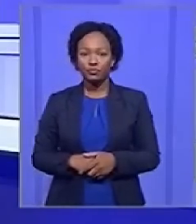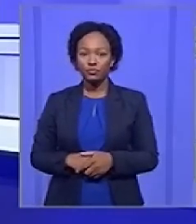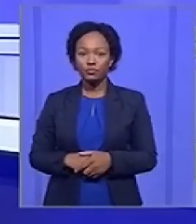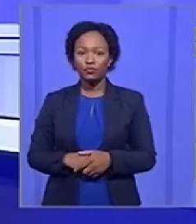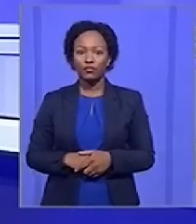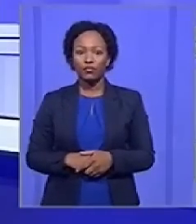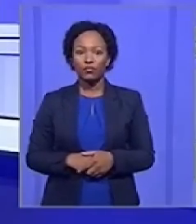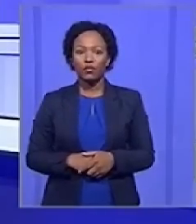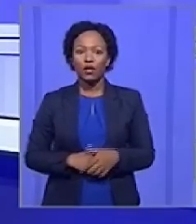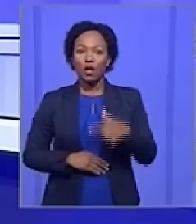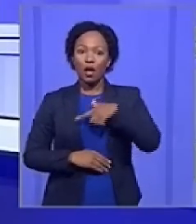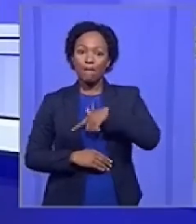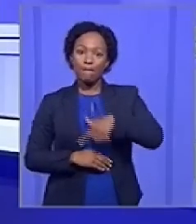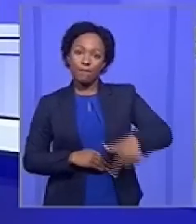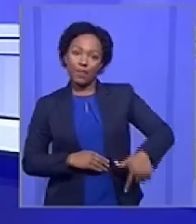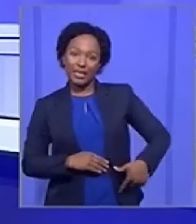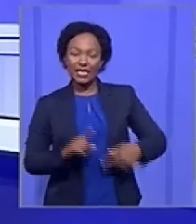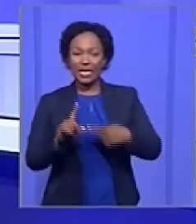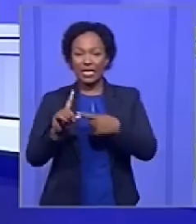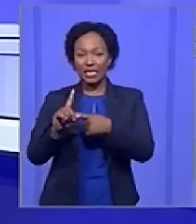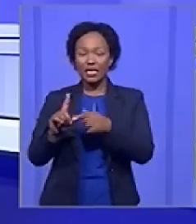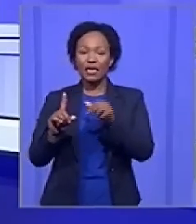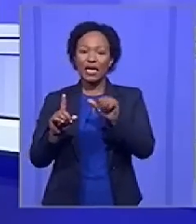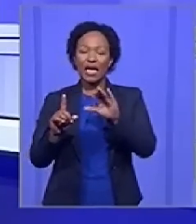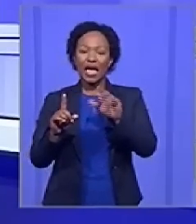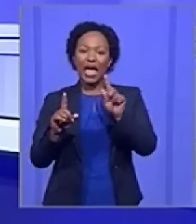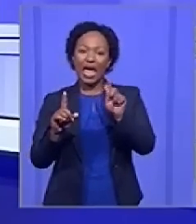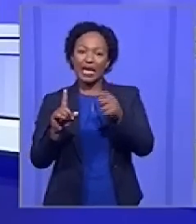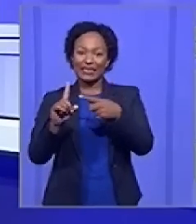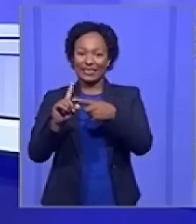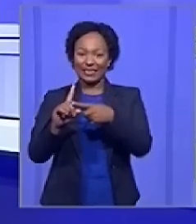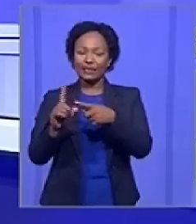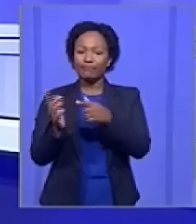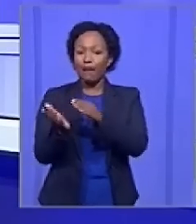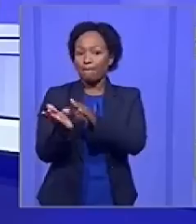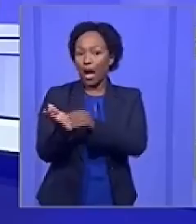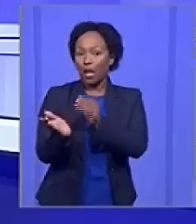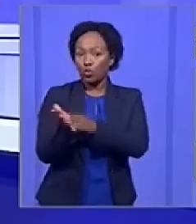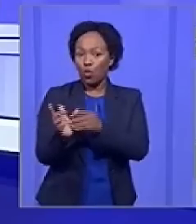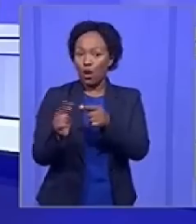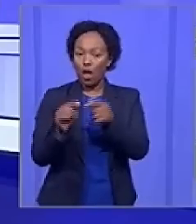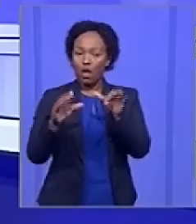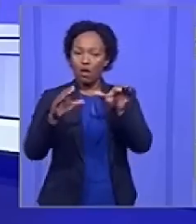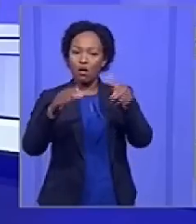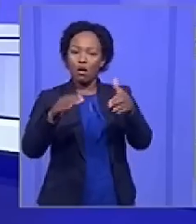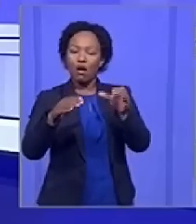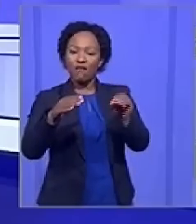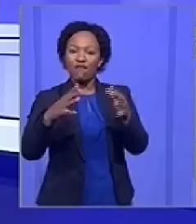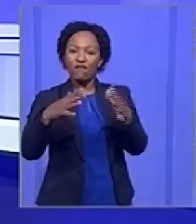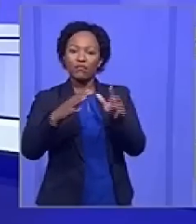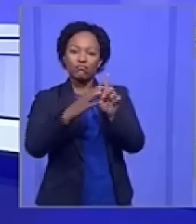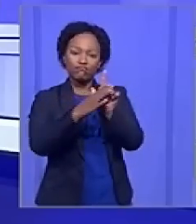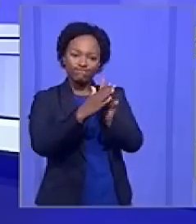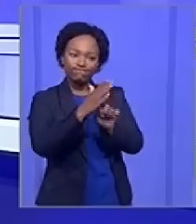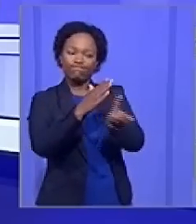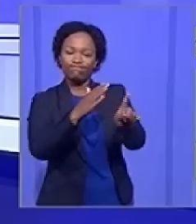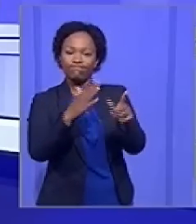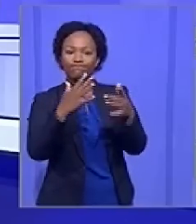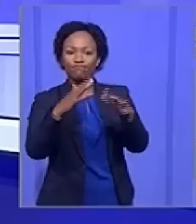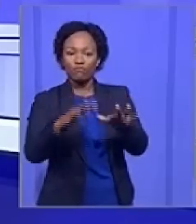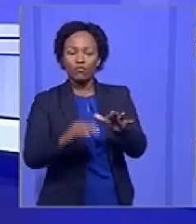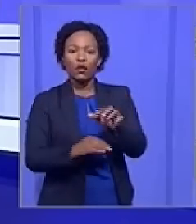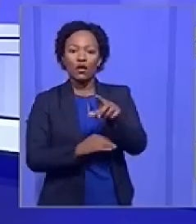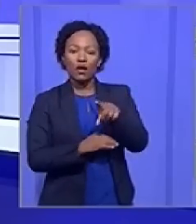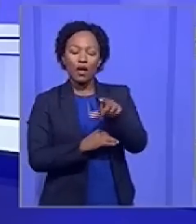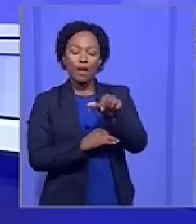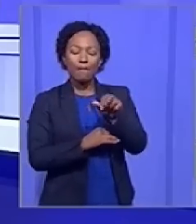Mopresidente wa African Congress for Transformation Act Ace Magashule o bile le lesolo la boiketlo ba dikgetho ha ha bo